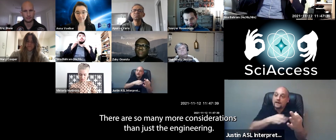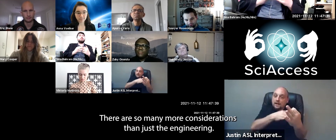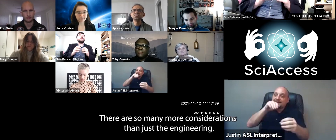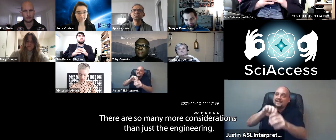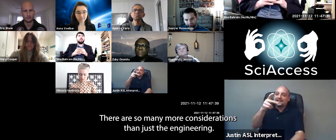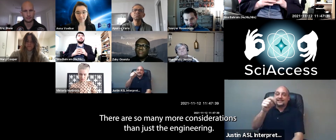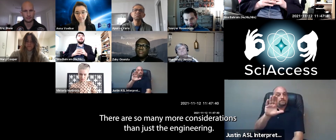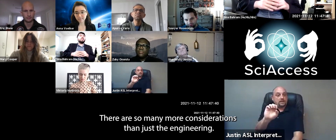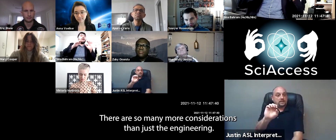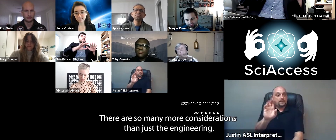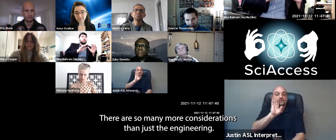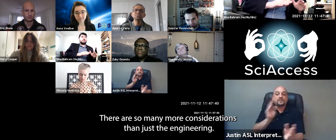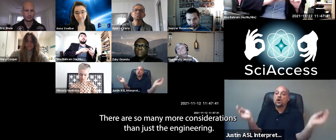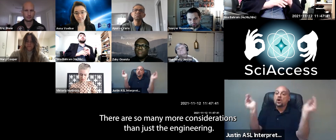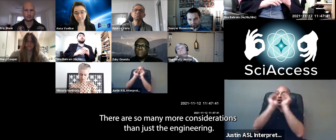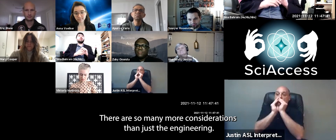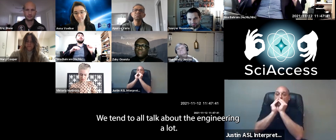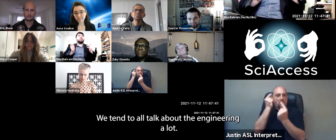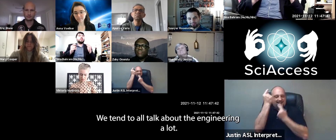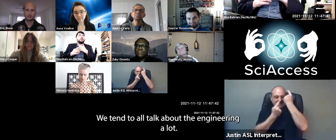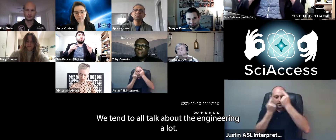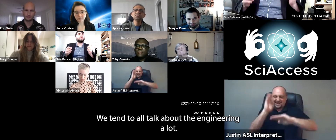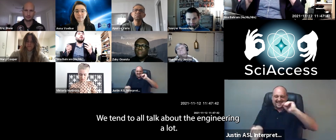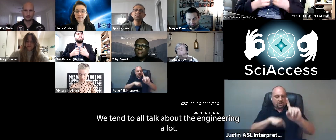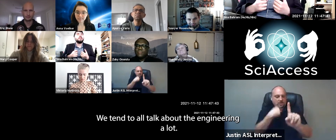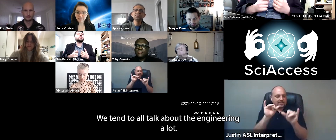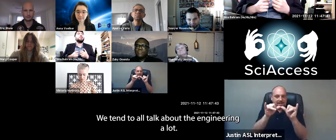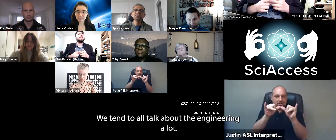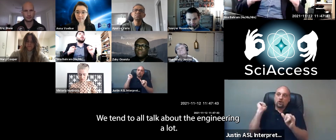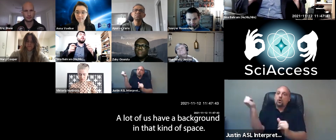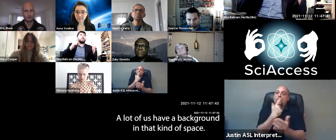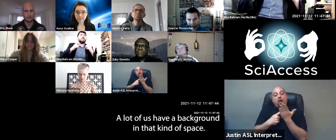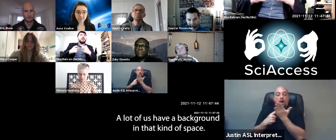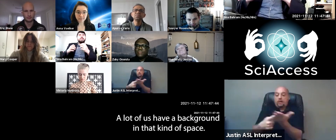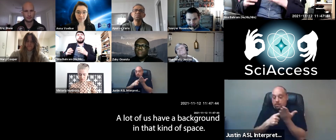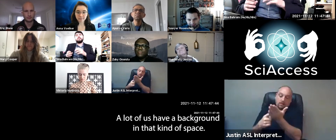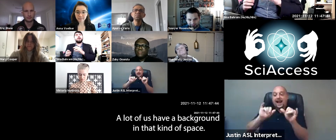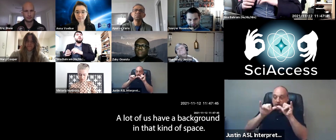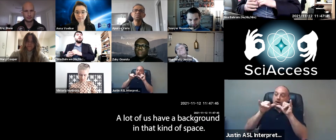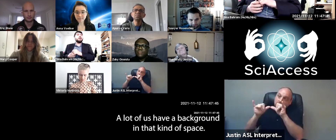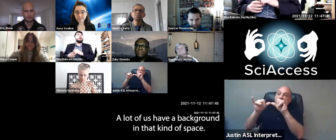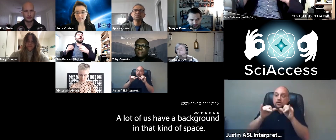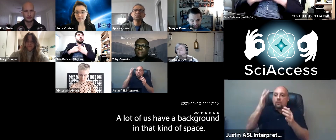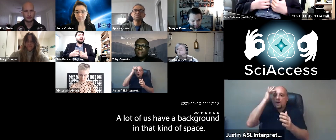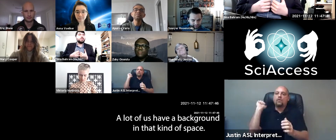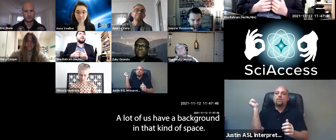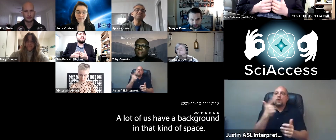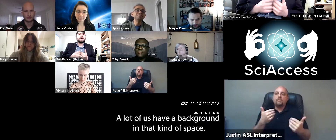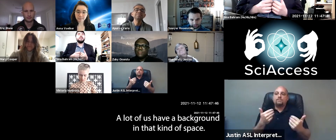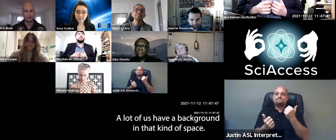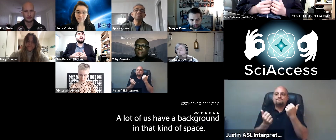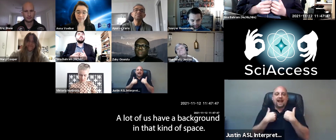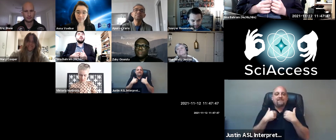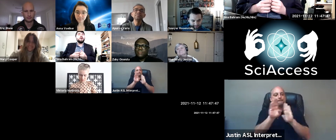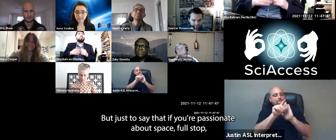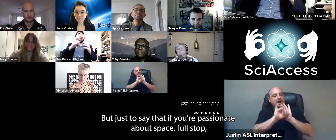more considerations than just the engineering. We tend to all talk about the engineering a lot. A lot of us have backgrounds in that